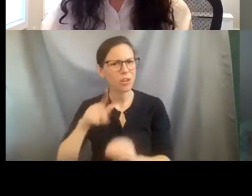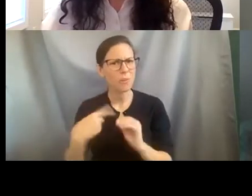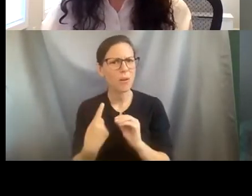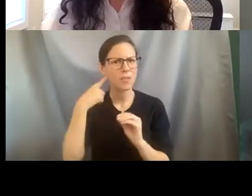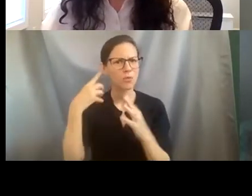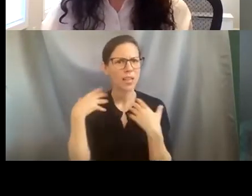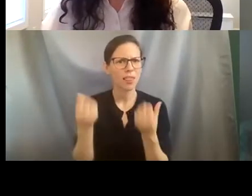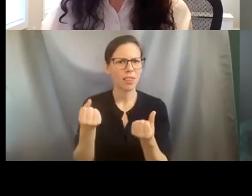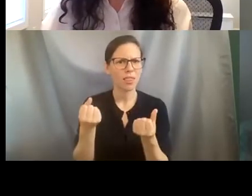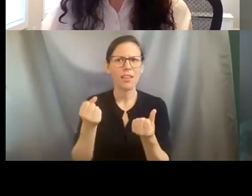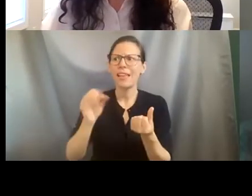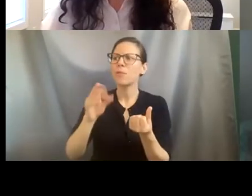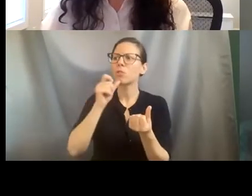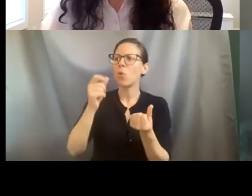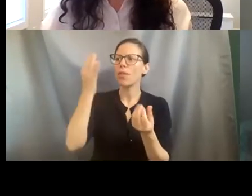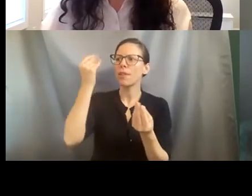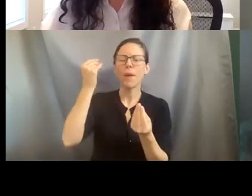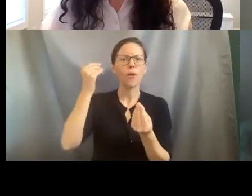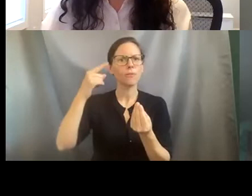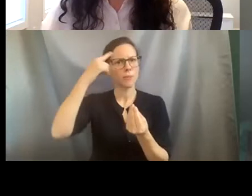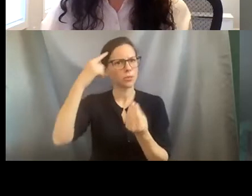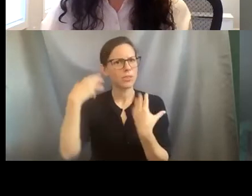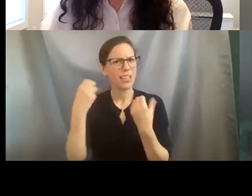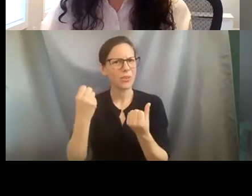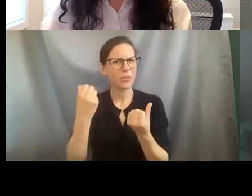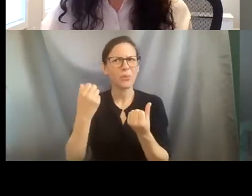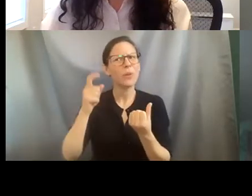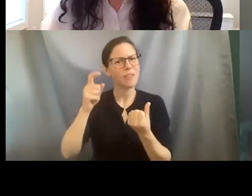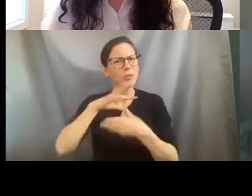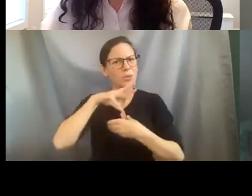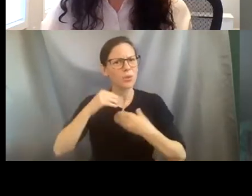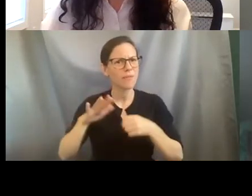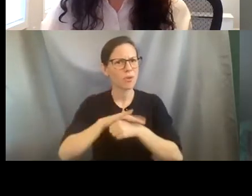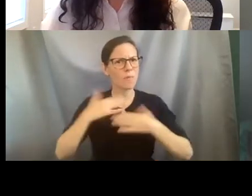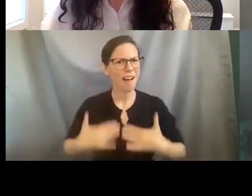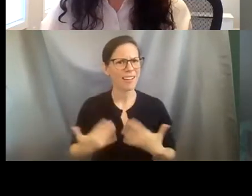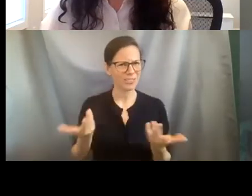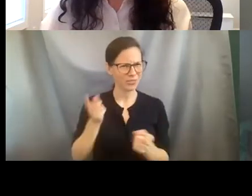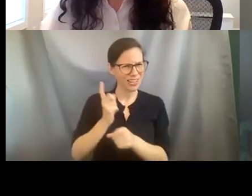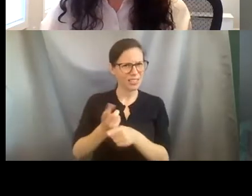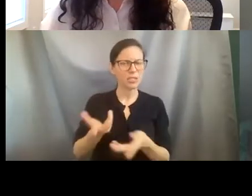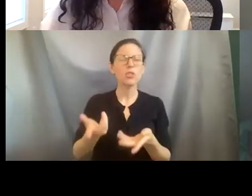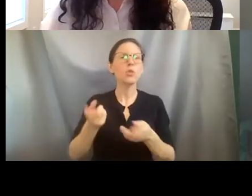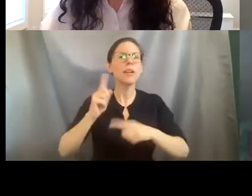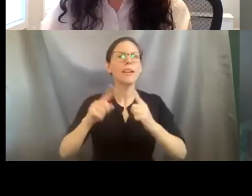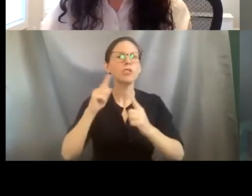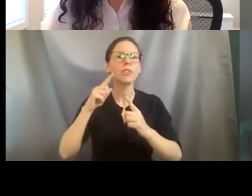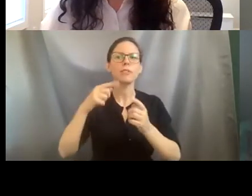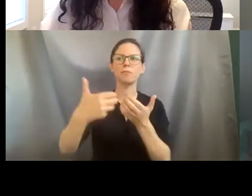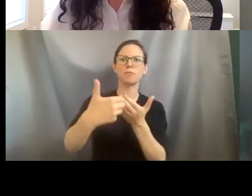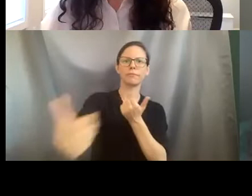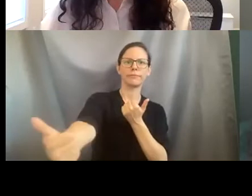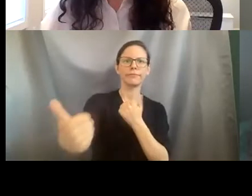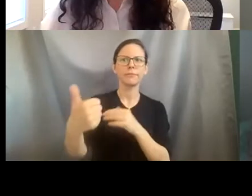actually happening with the reproductive body? And so you have to unpack all of these things and not just think about abortion and